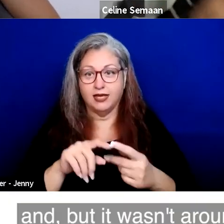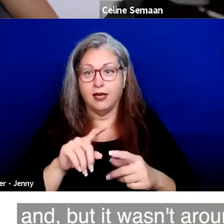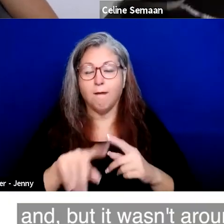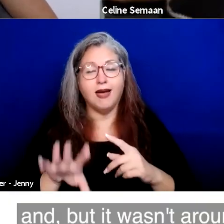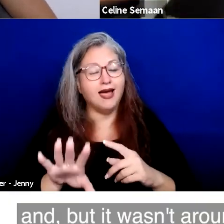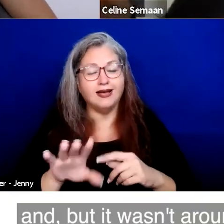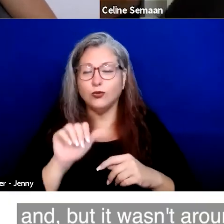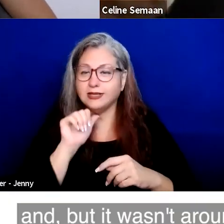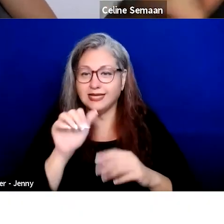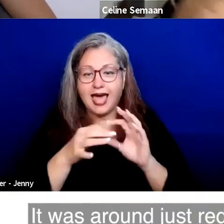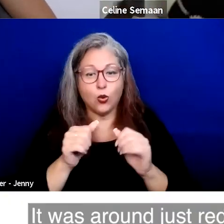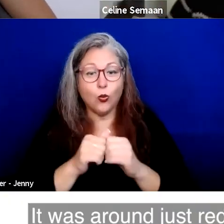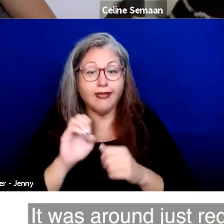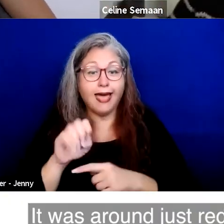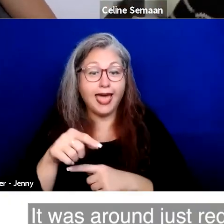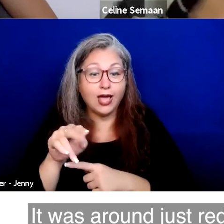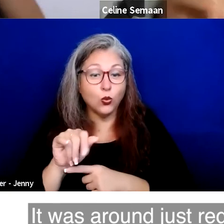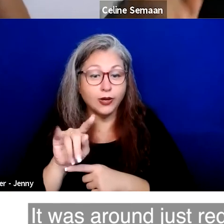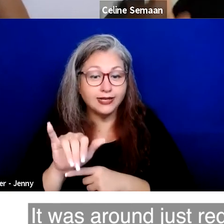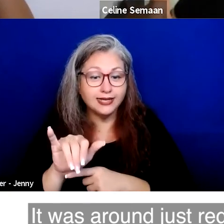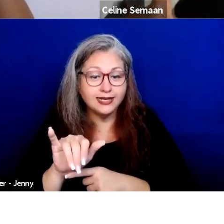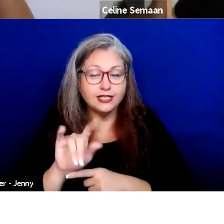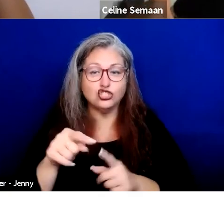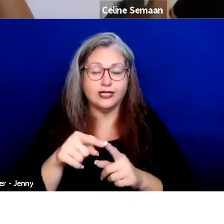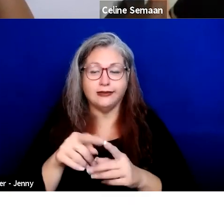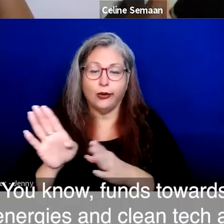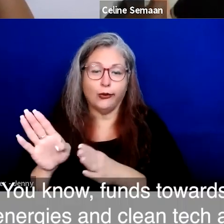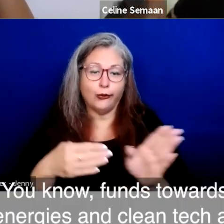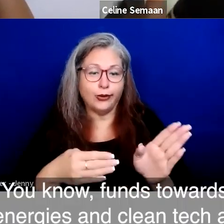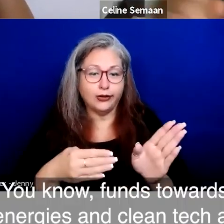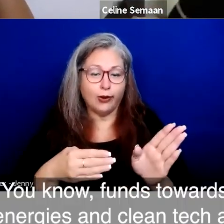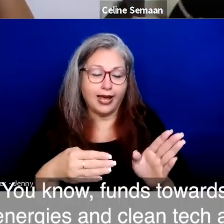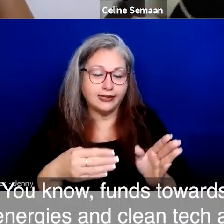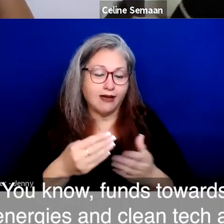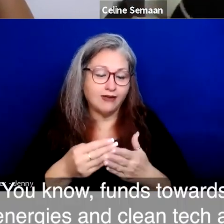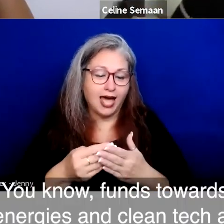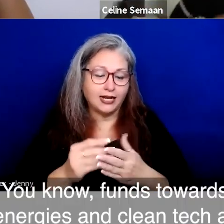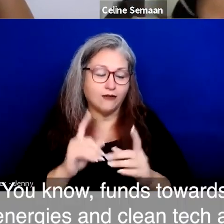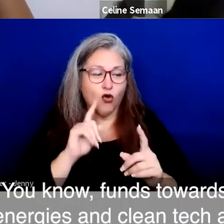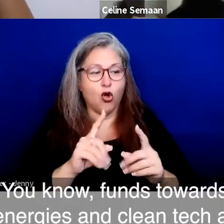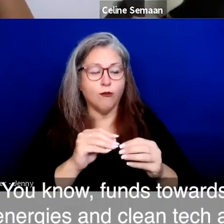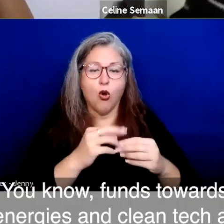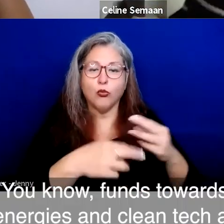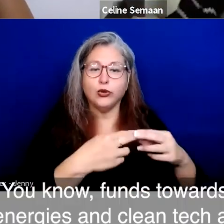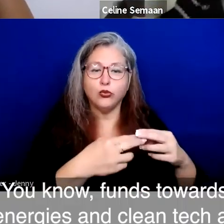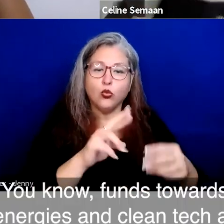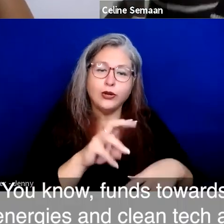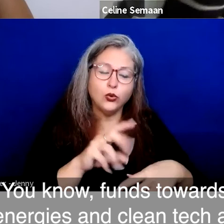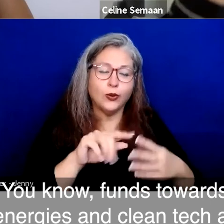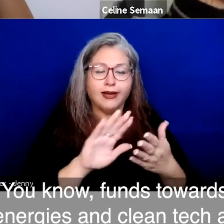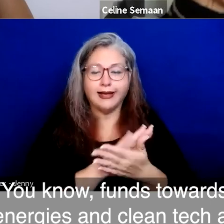it wasn't around equity. It was around just redirecting funds towards renewable energies and clean tech